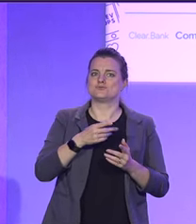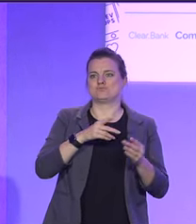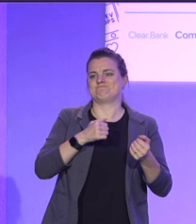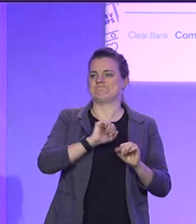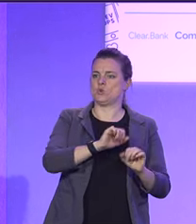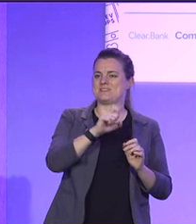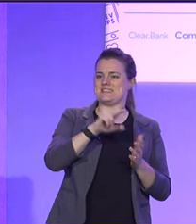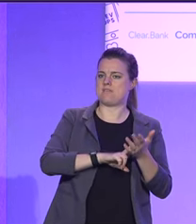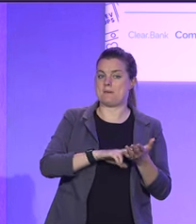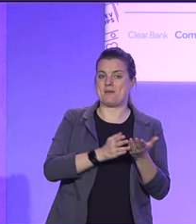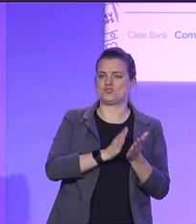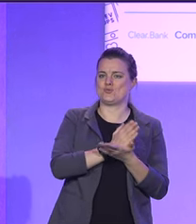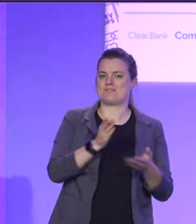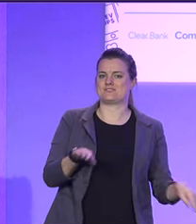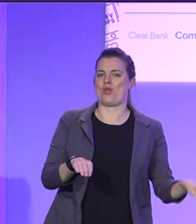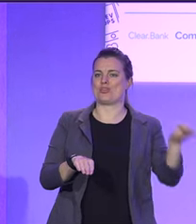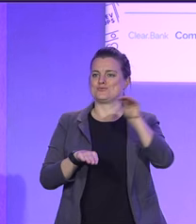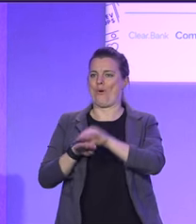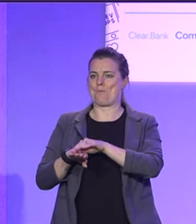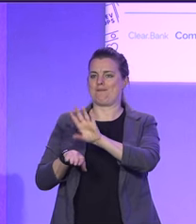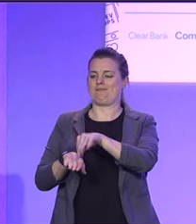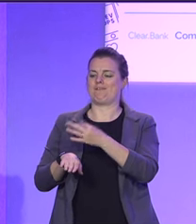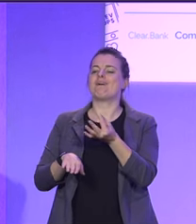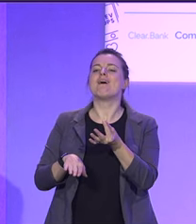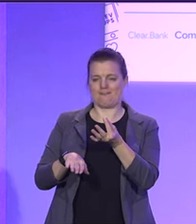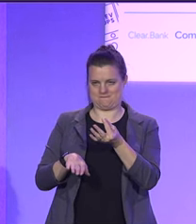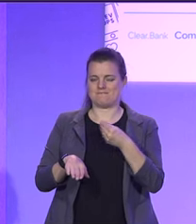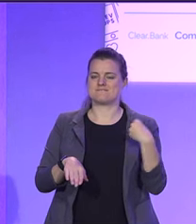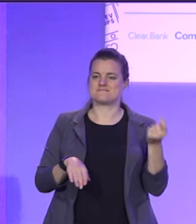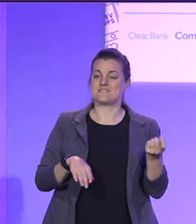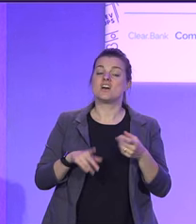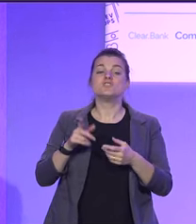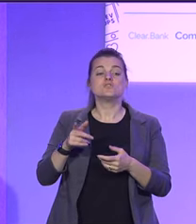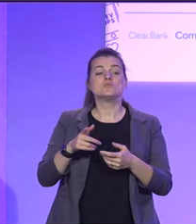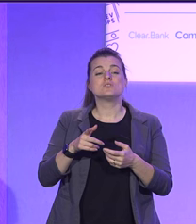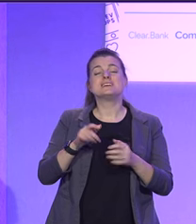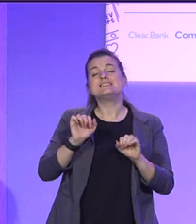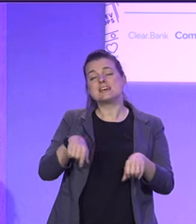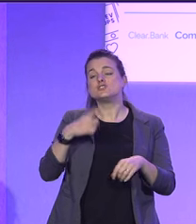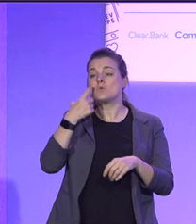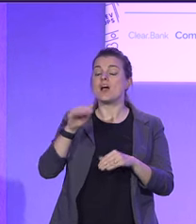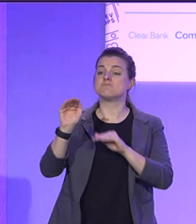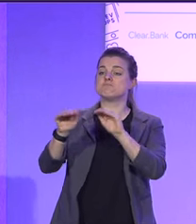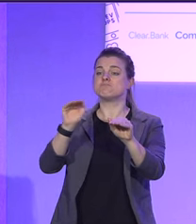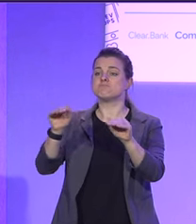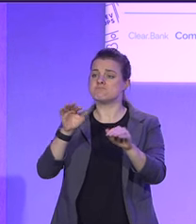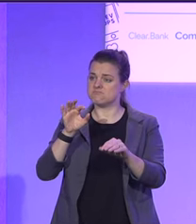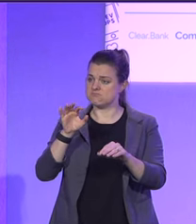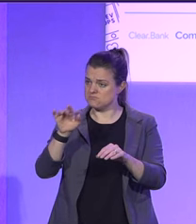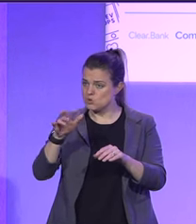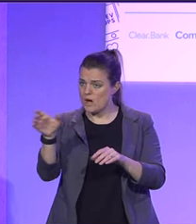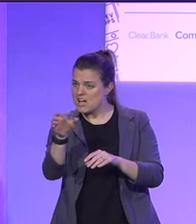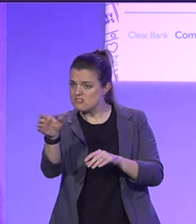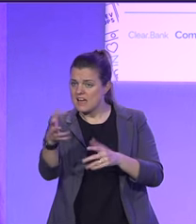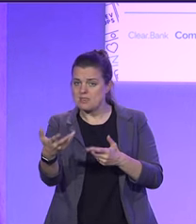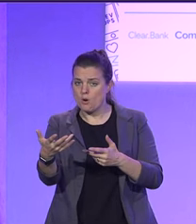Again, if they don't turn to you, that's completely fine. You can ask people if they're looking to hire. Please don't be scared. I know it's an awkward thing. Asking someone